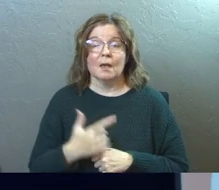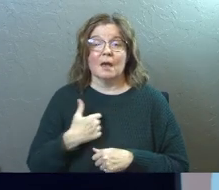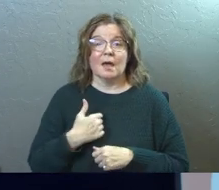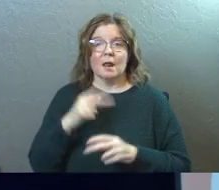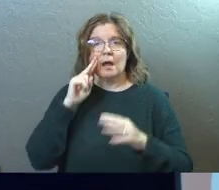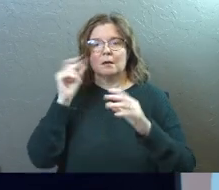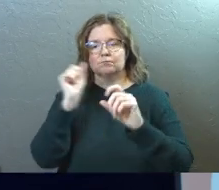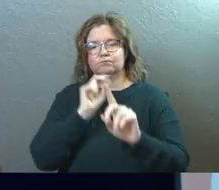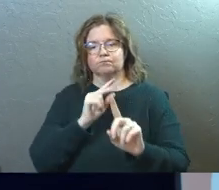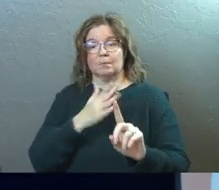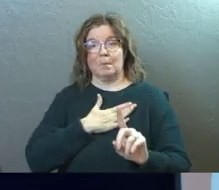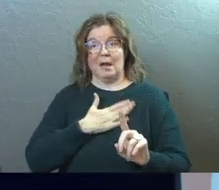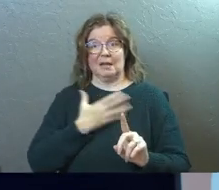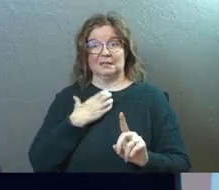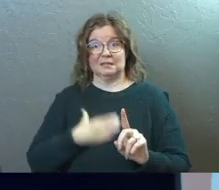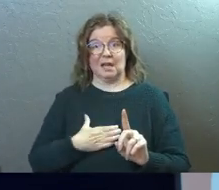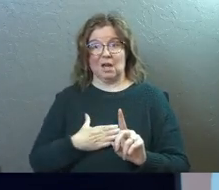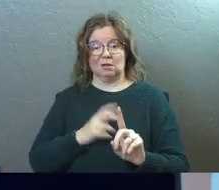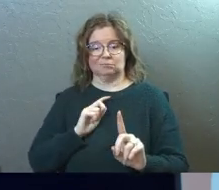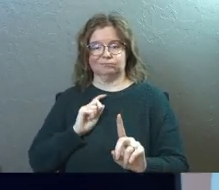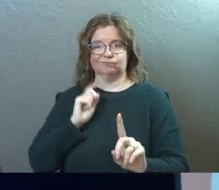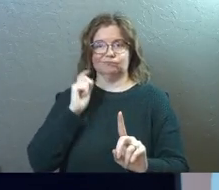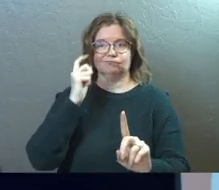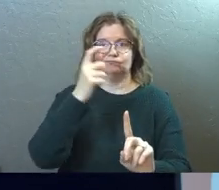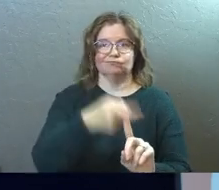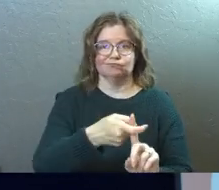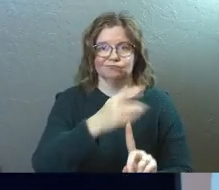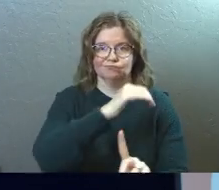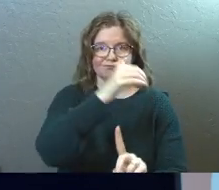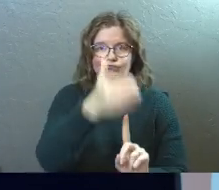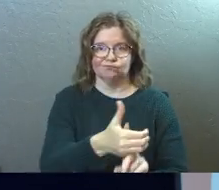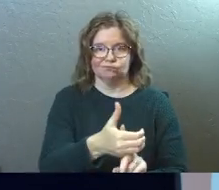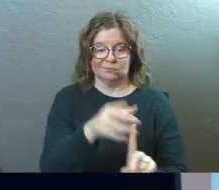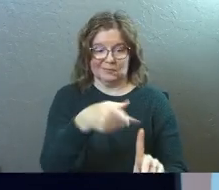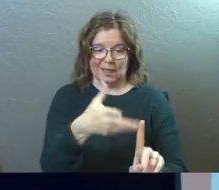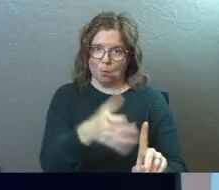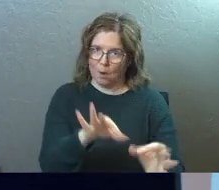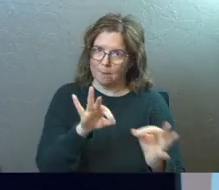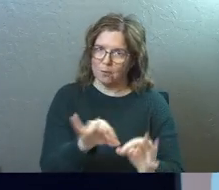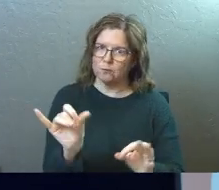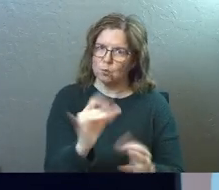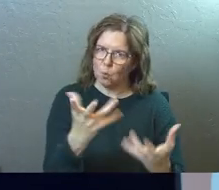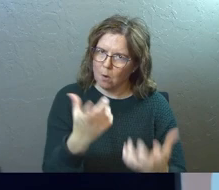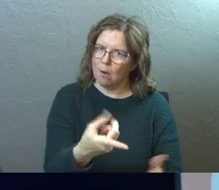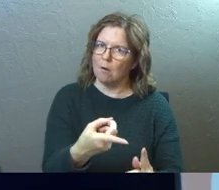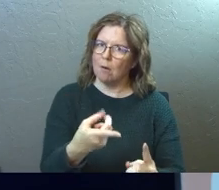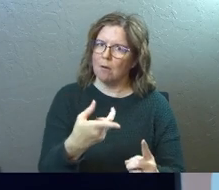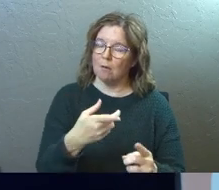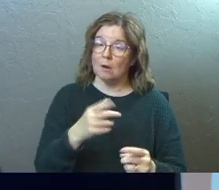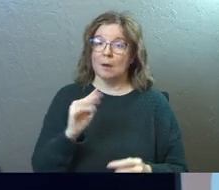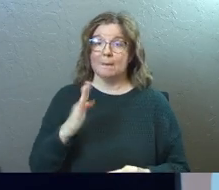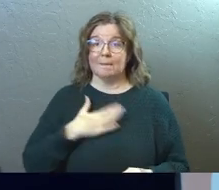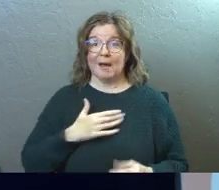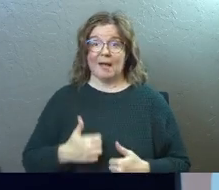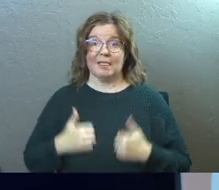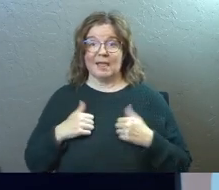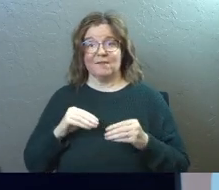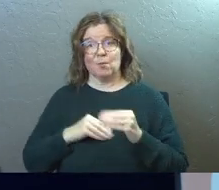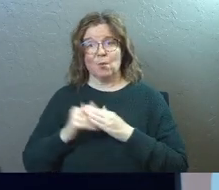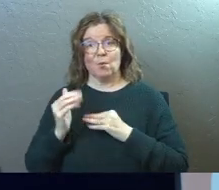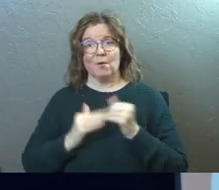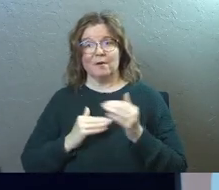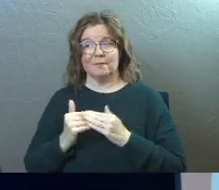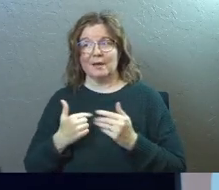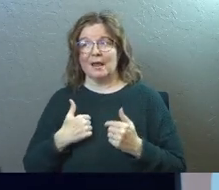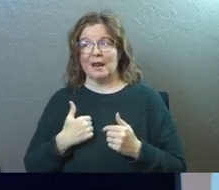I project that desire onto the people around me, and they should want to be perfect too. And by the way, my life is more